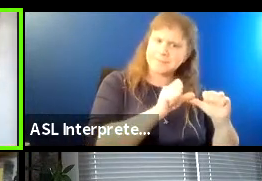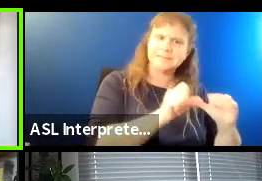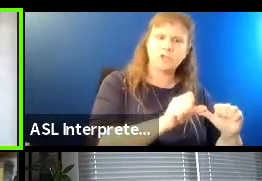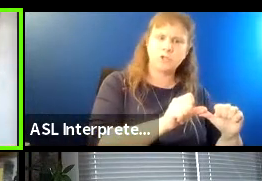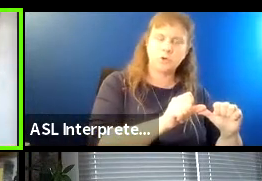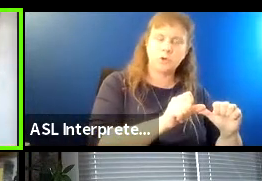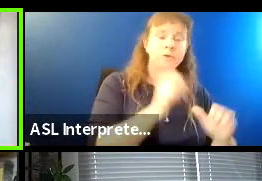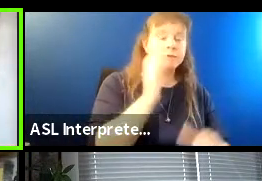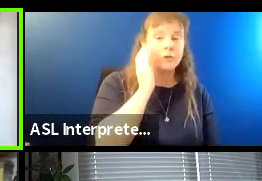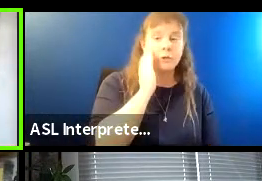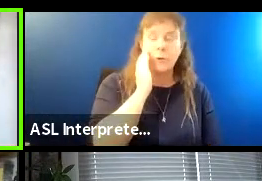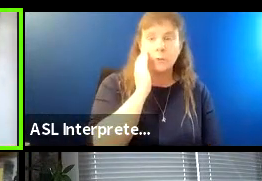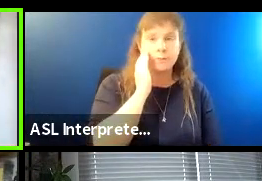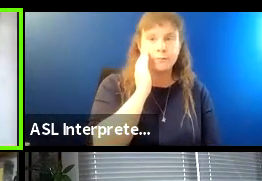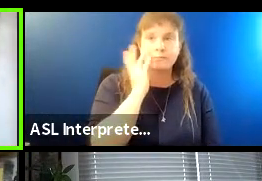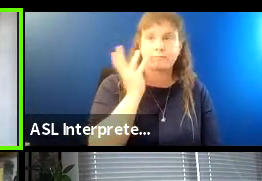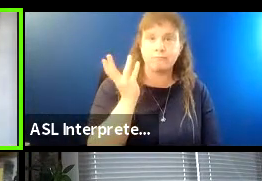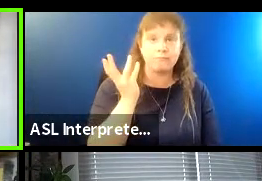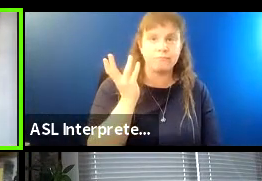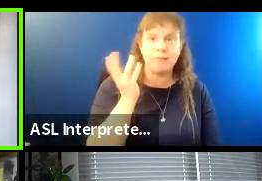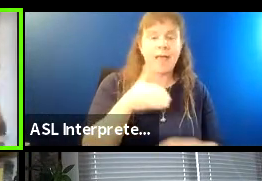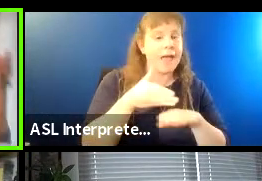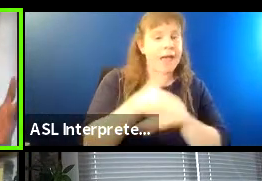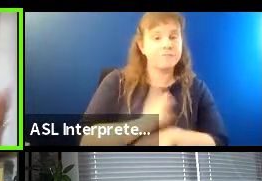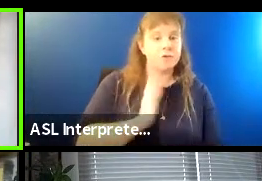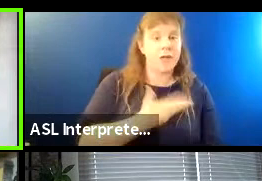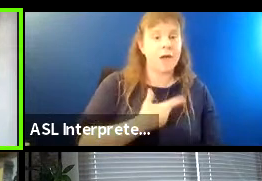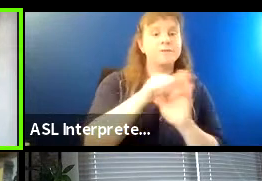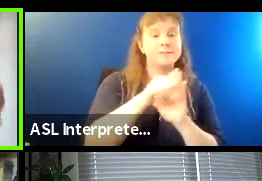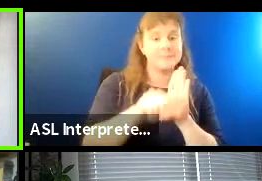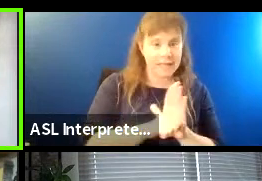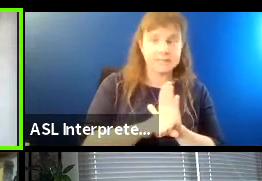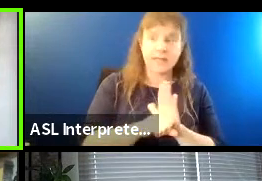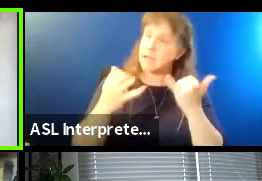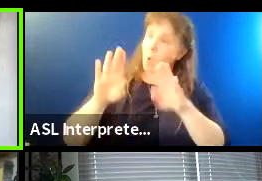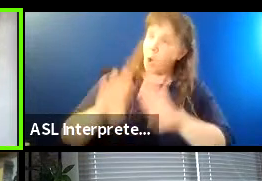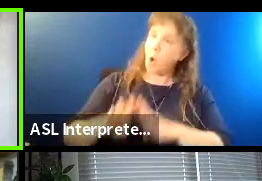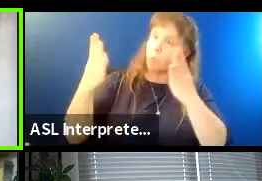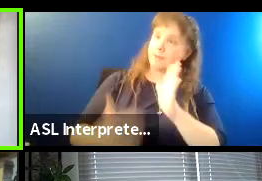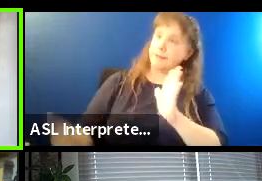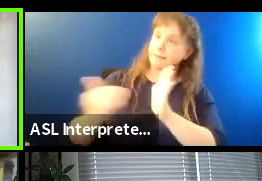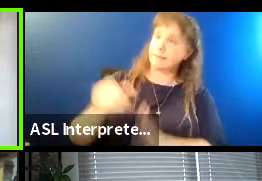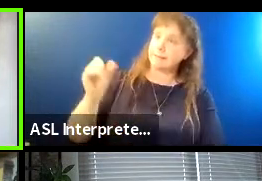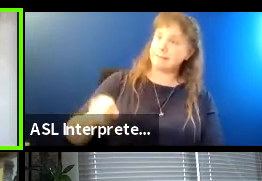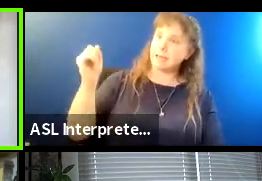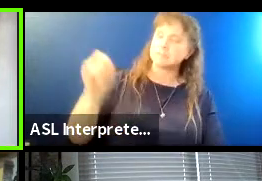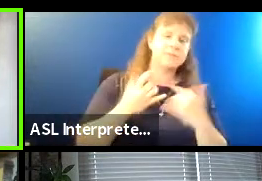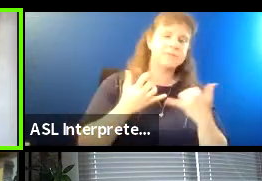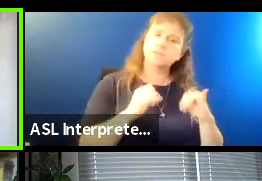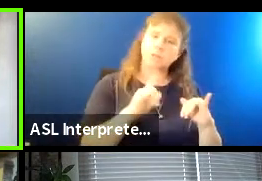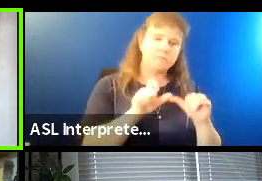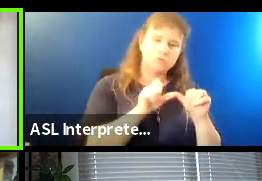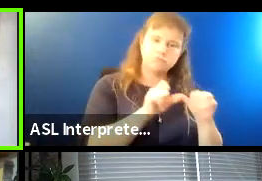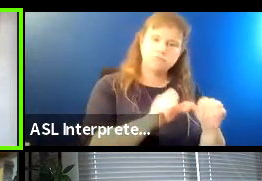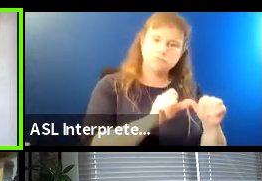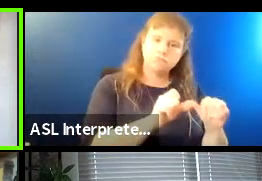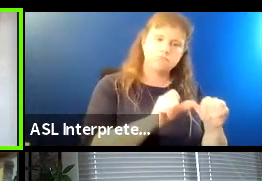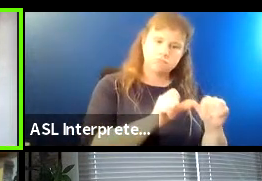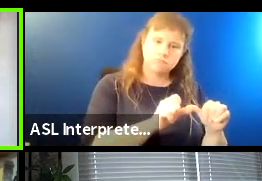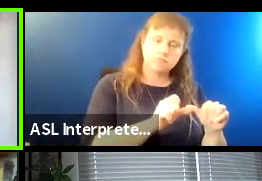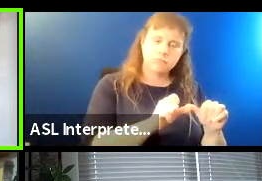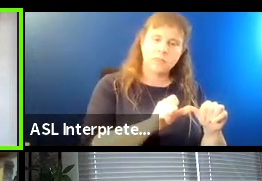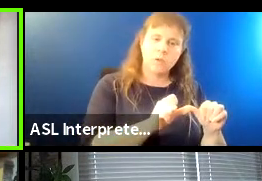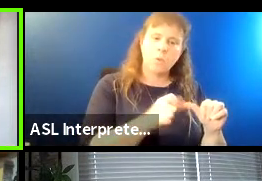even after our state has reopened and all of those different pieces. And so we hope that